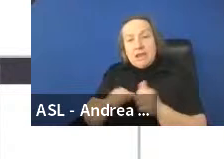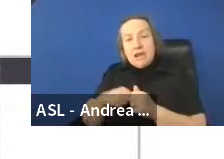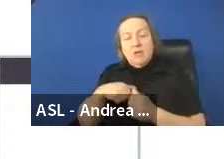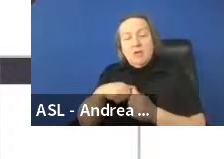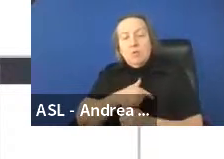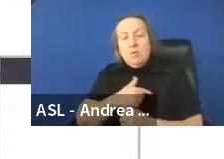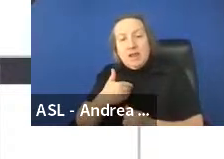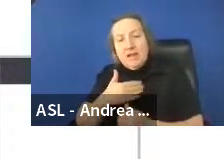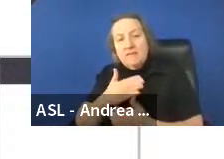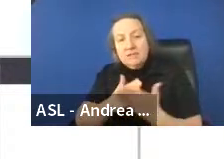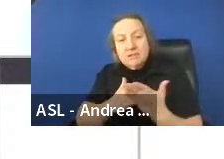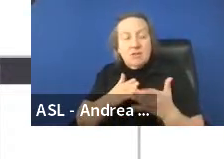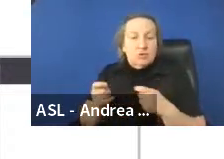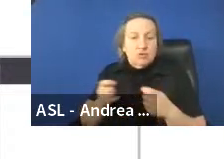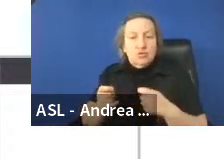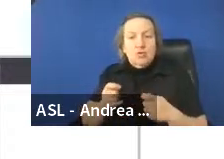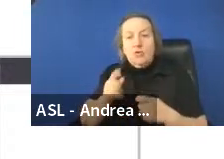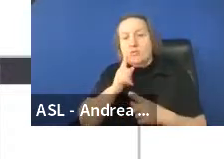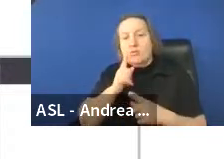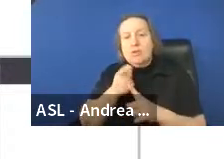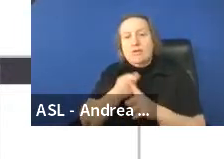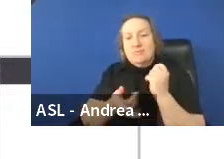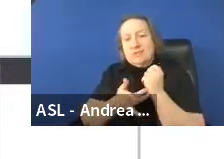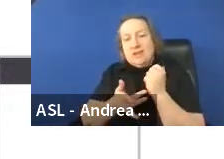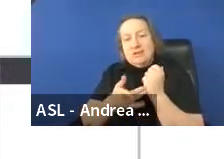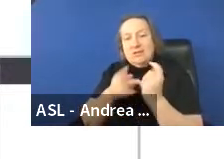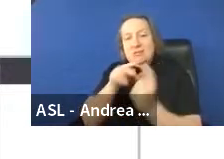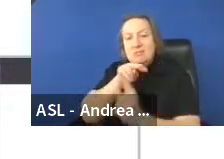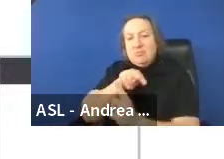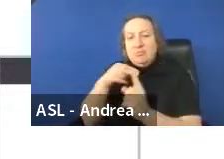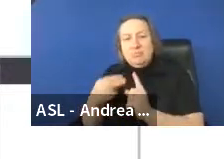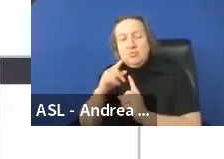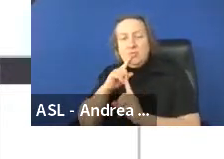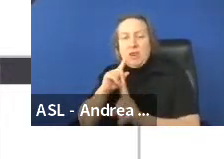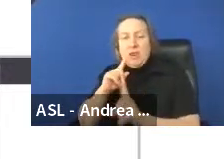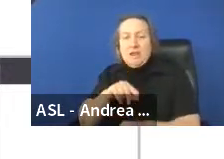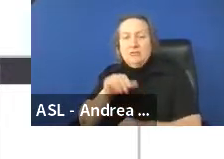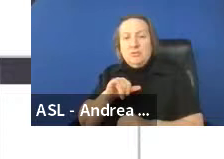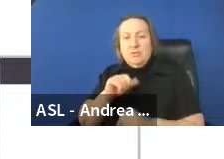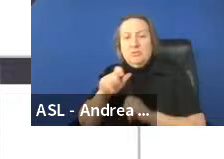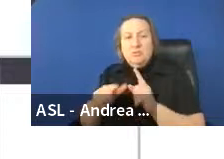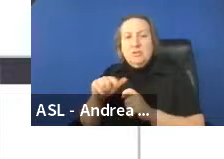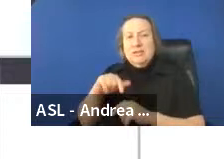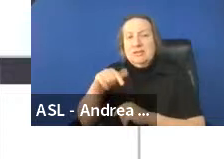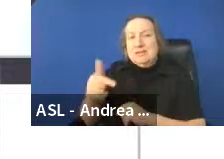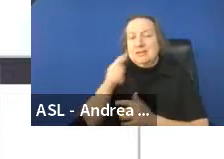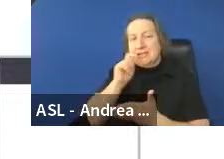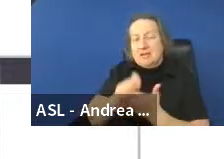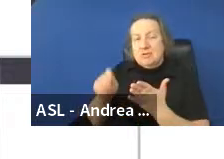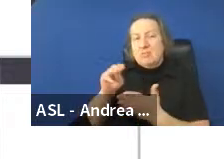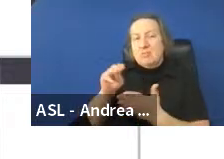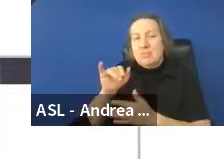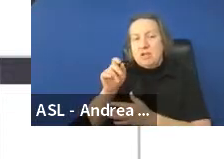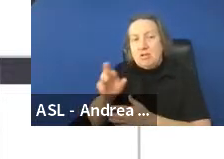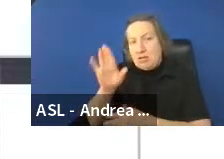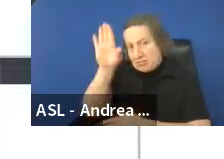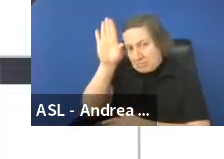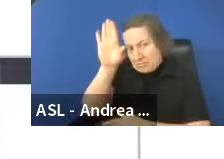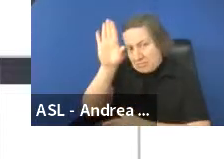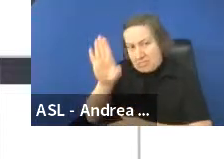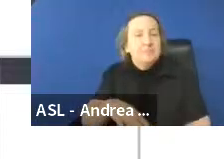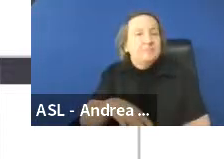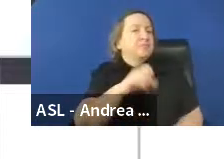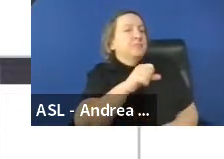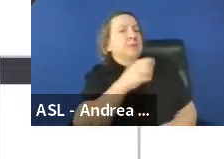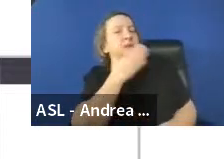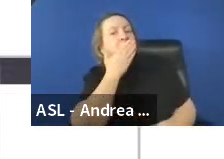some control. And it's really from a technical point of view to answer those questions. I'll turn it over to Secretary Millar, who's had his hand raised. Yeah,